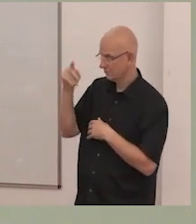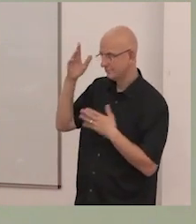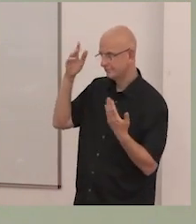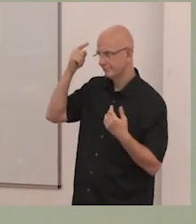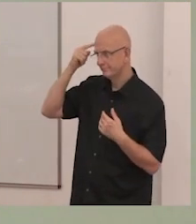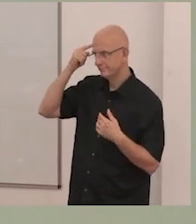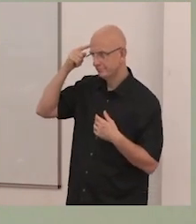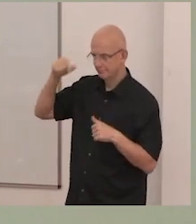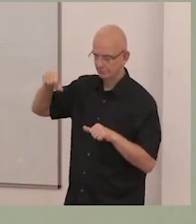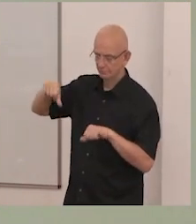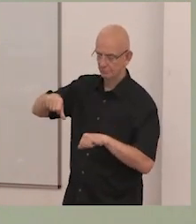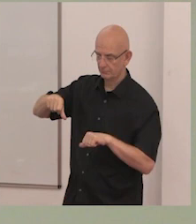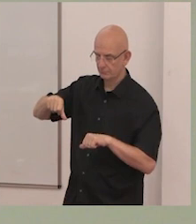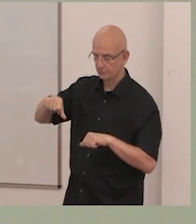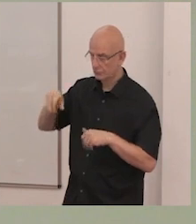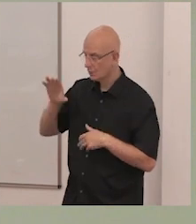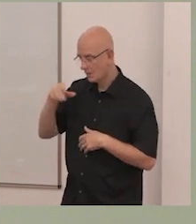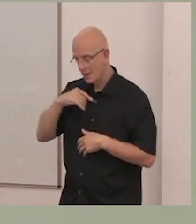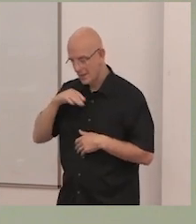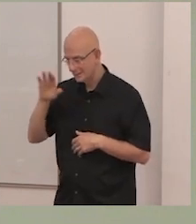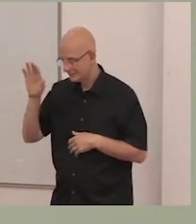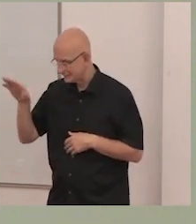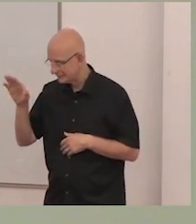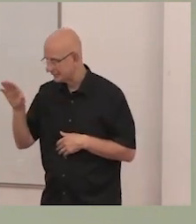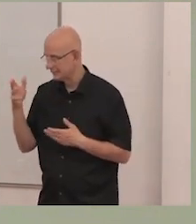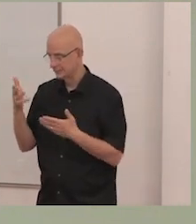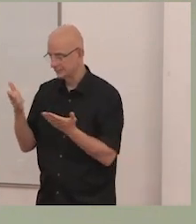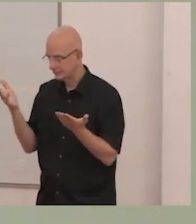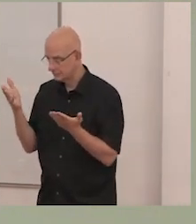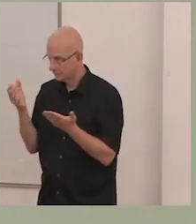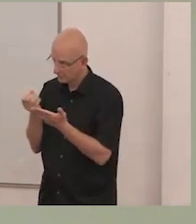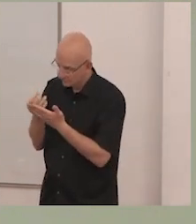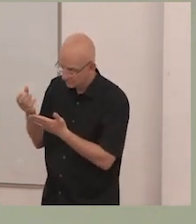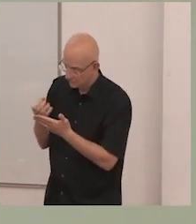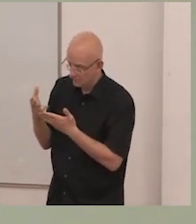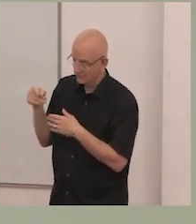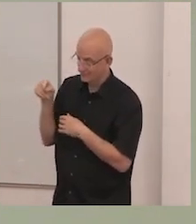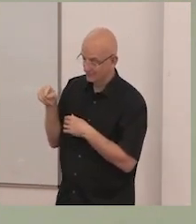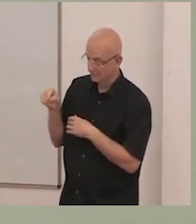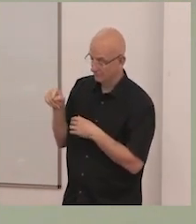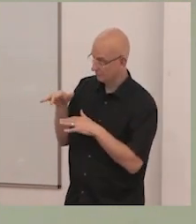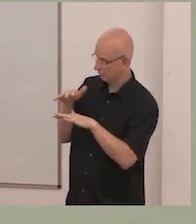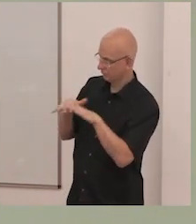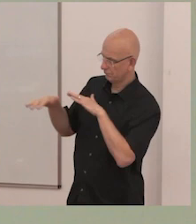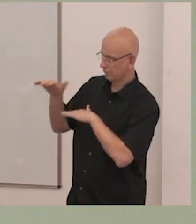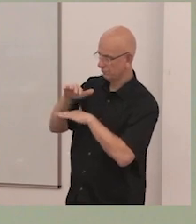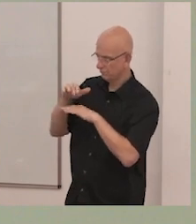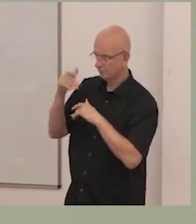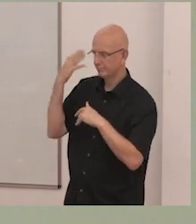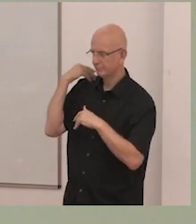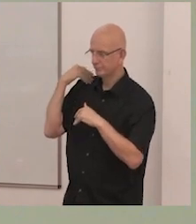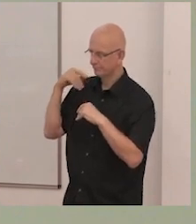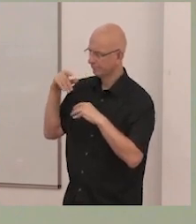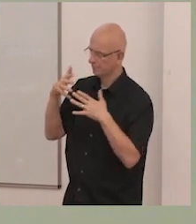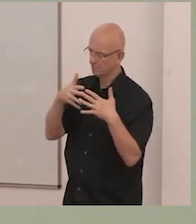game which was played during Cold War, of course, by both camps. But I was